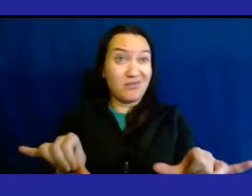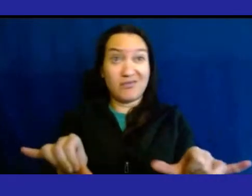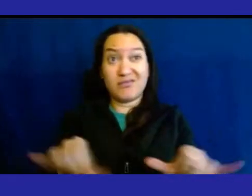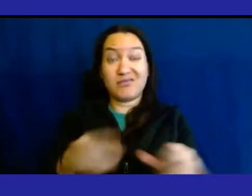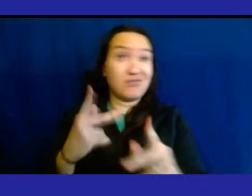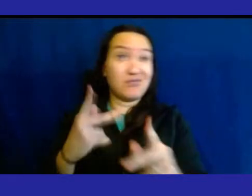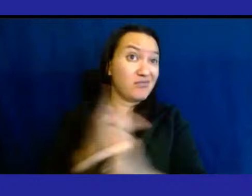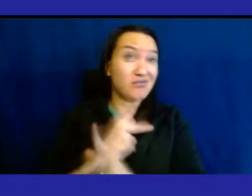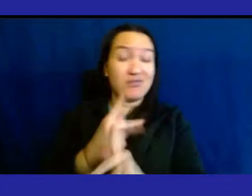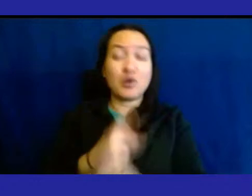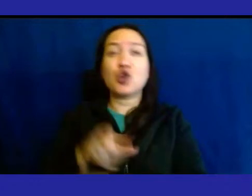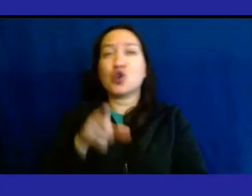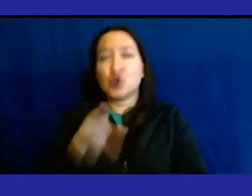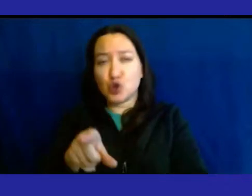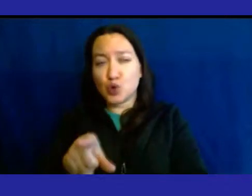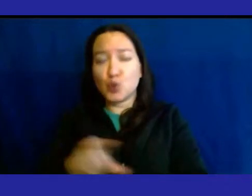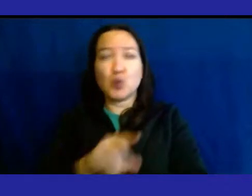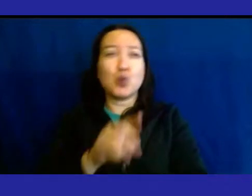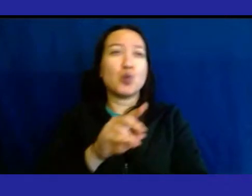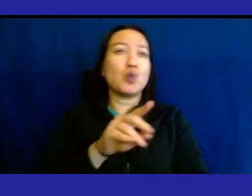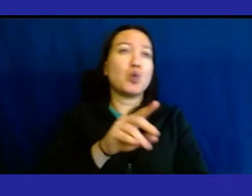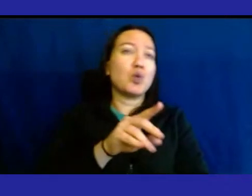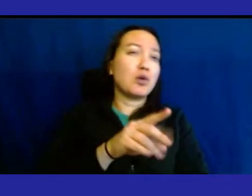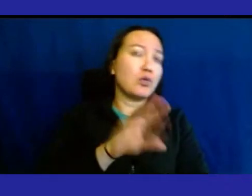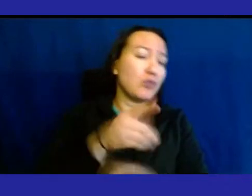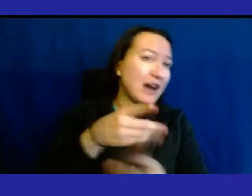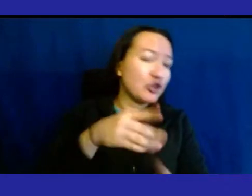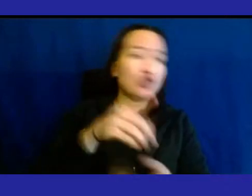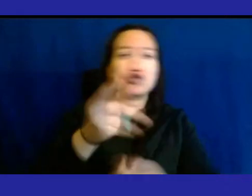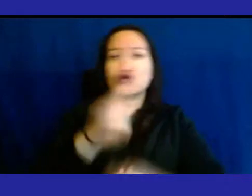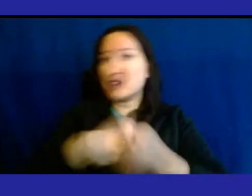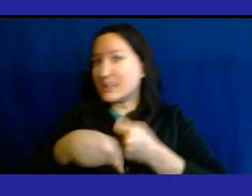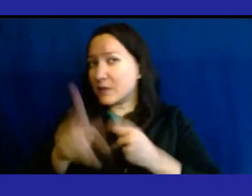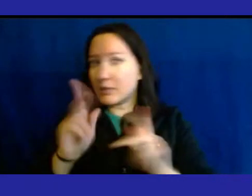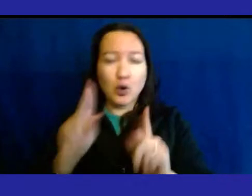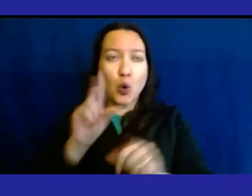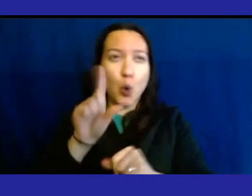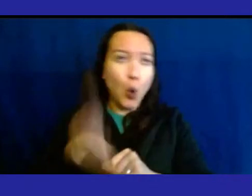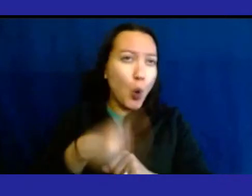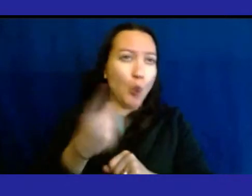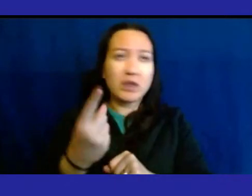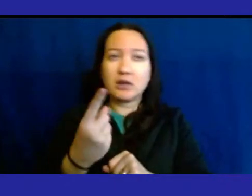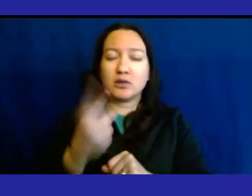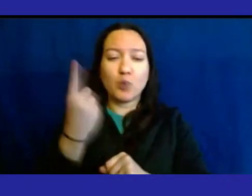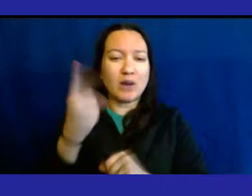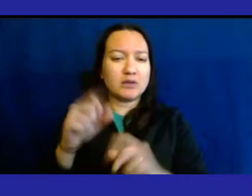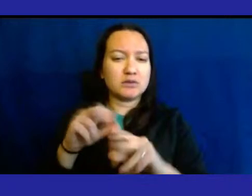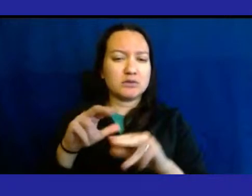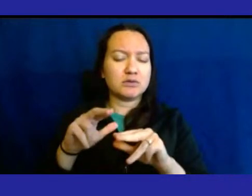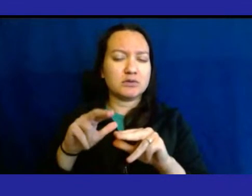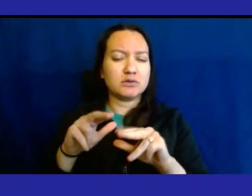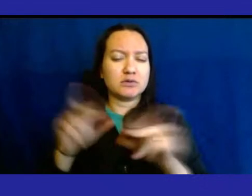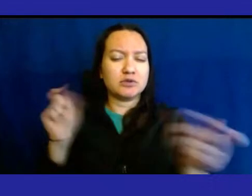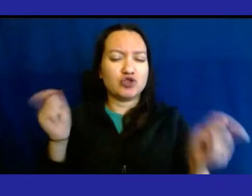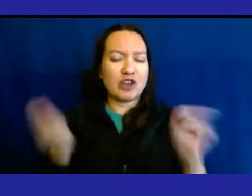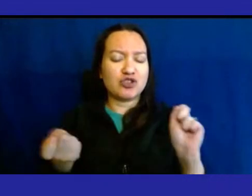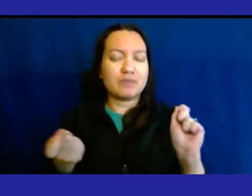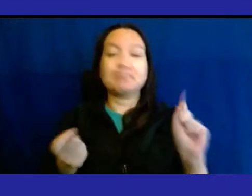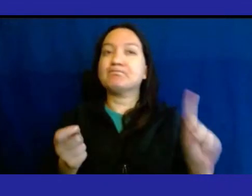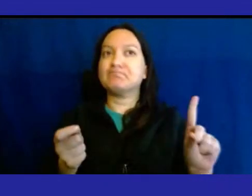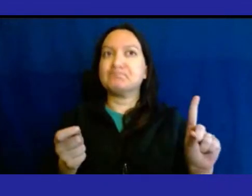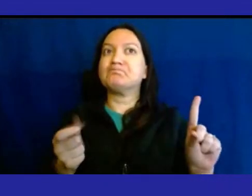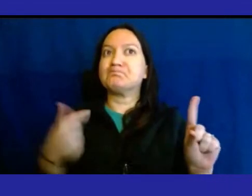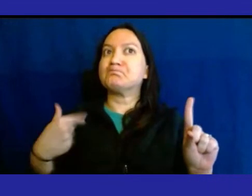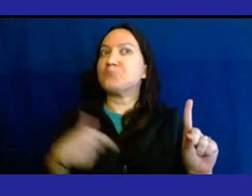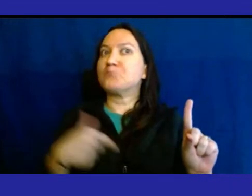transplant folks, or are we the only ones dropping one variable from the equation? We're